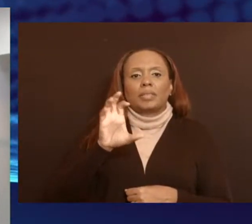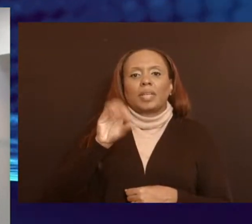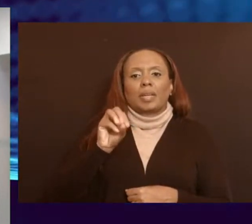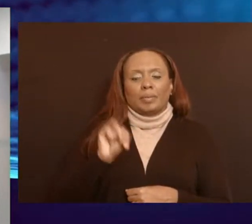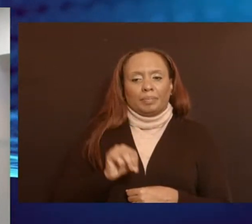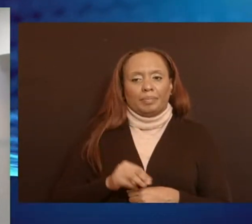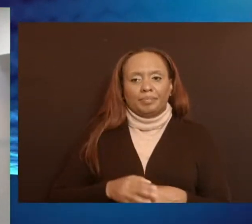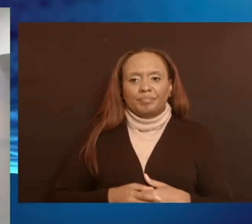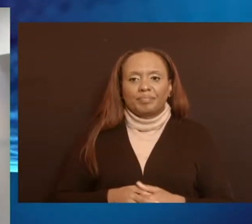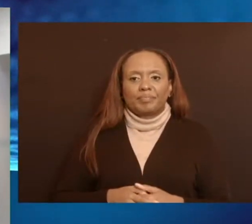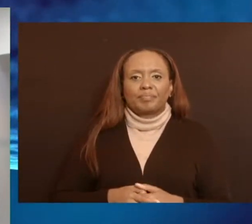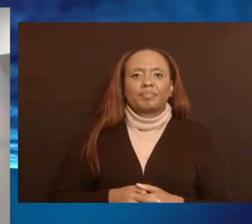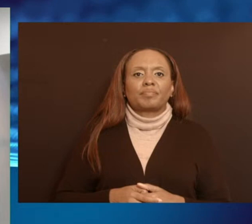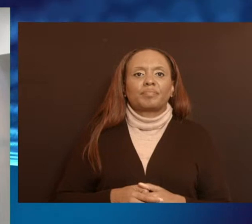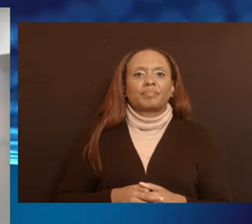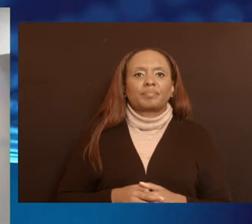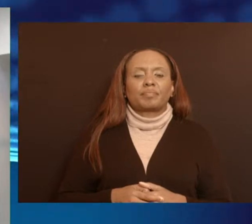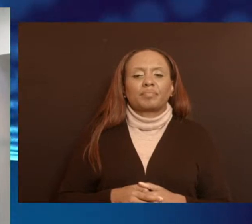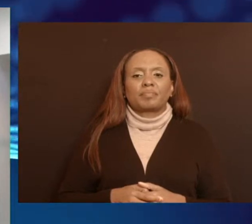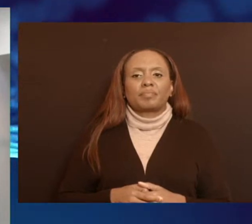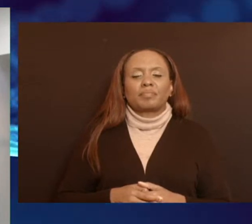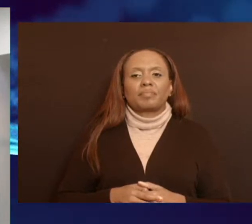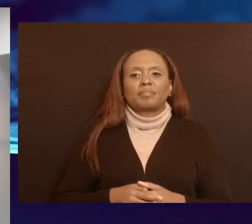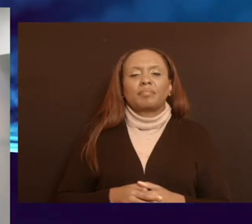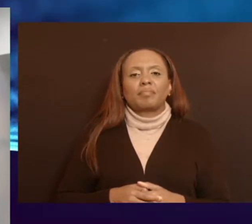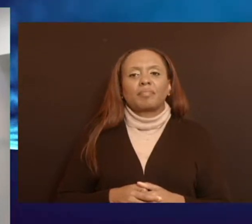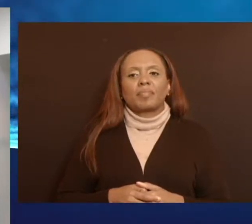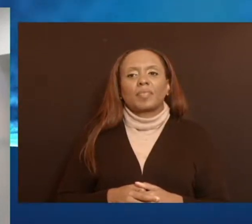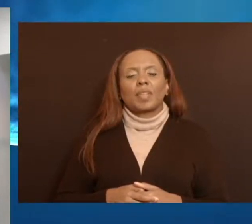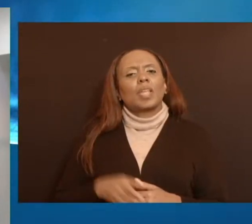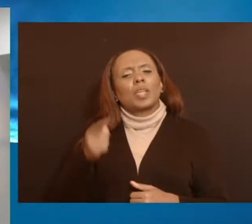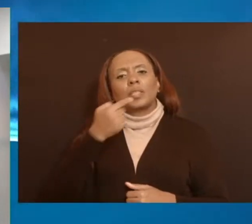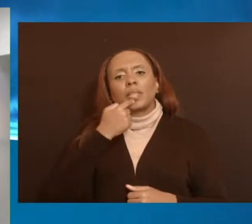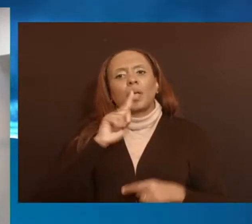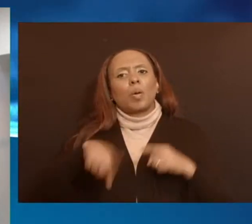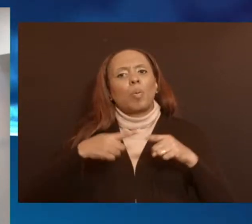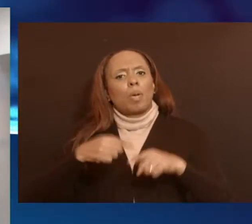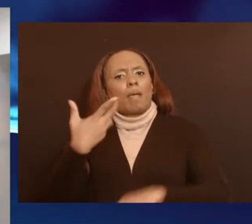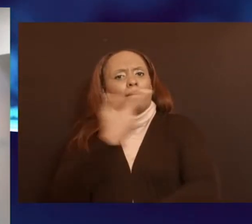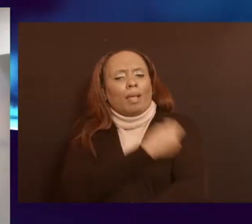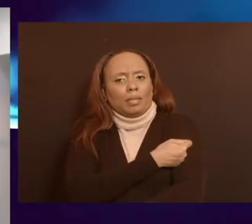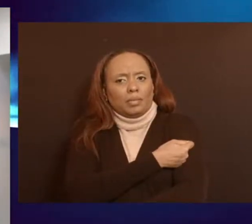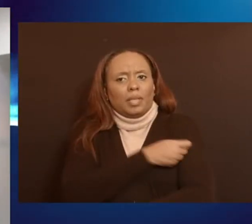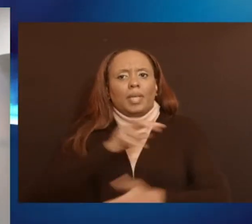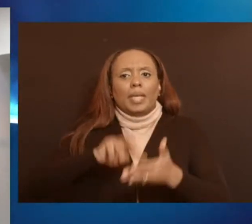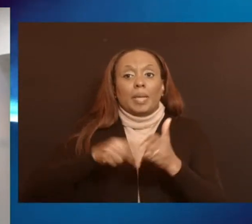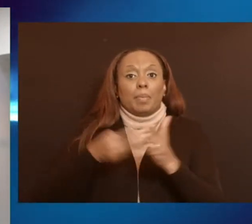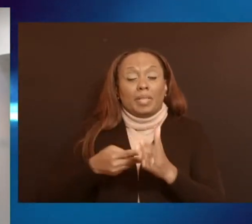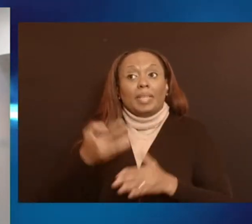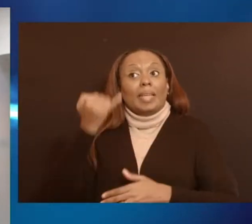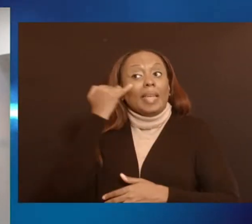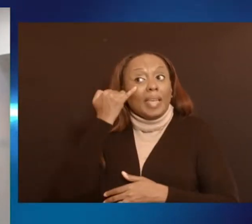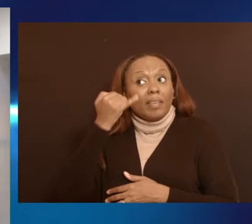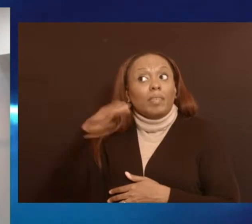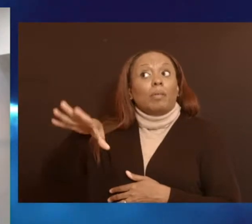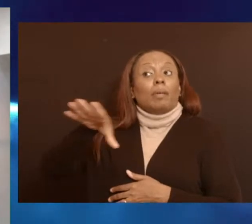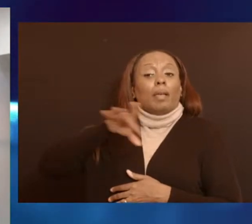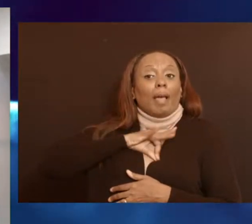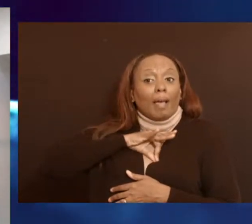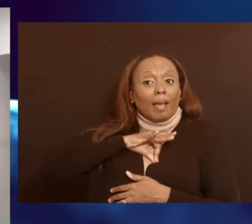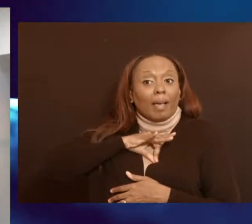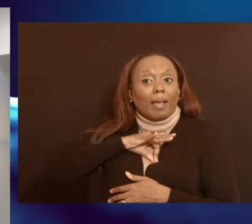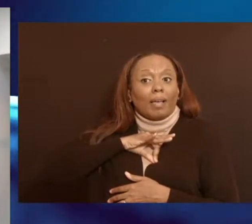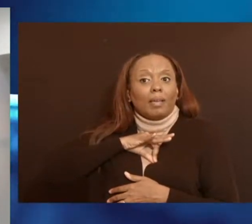said, we're always advised that being vaccinated minimizes the risk of being severely affected by COVID. Have there been people who were